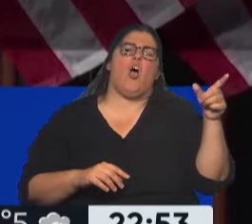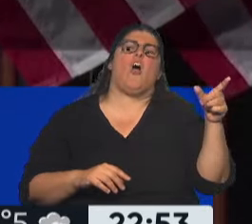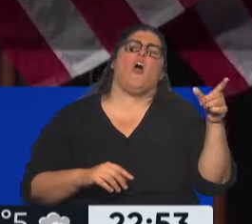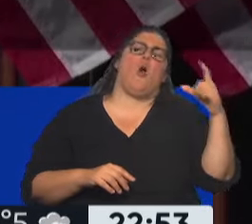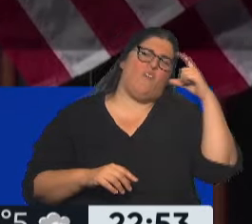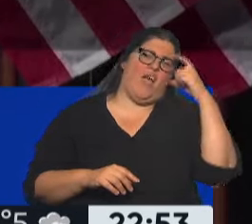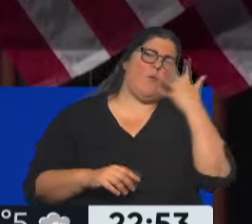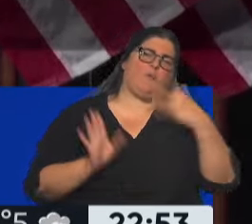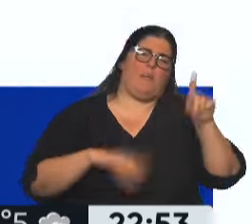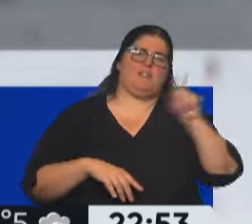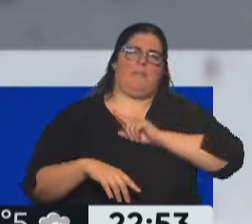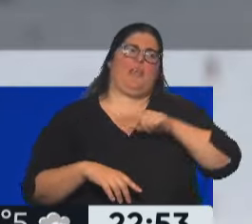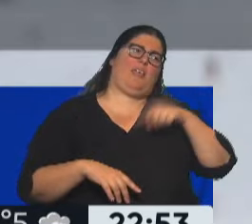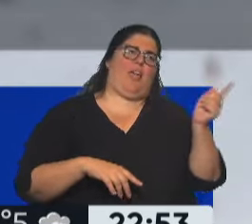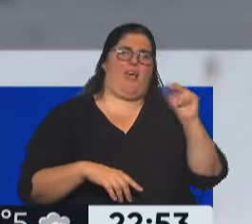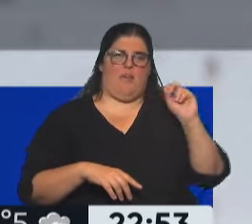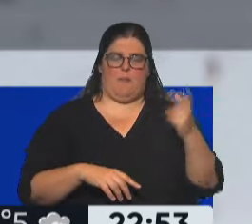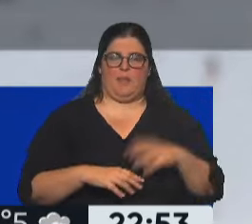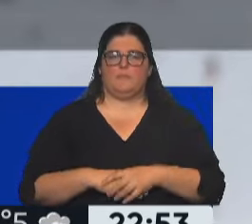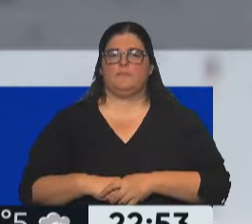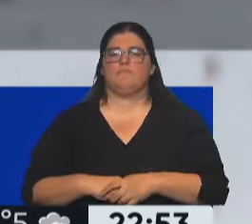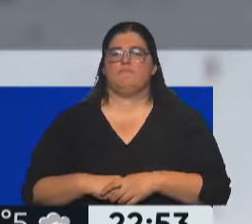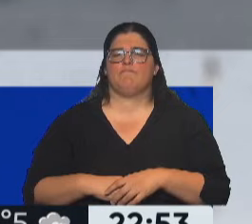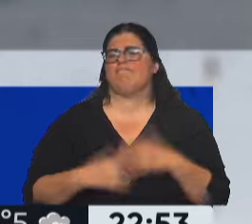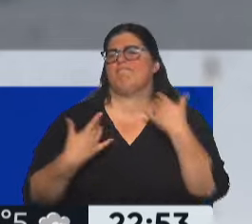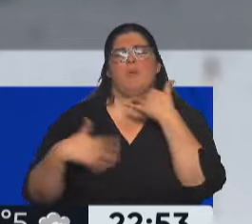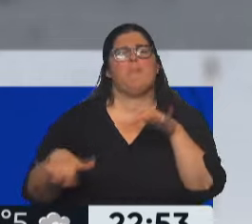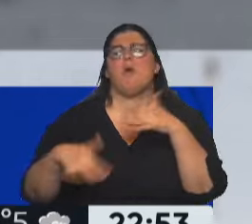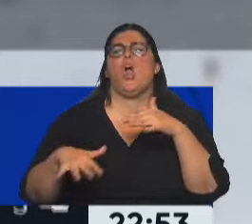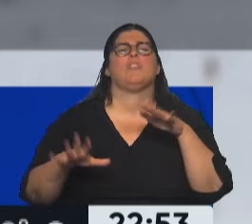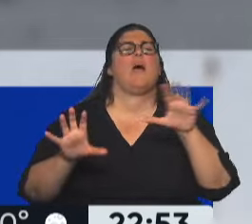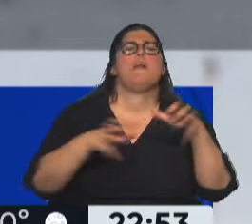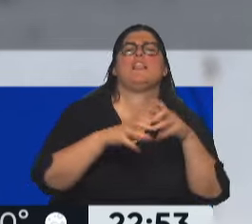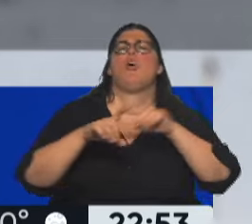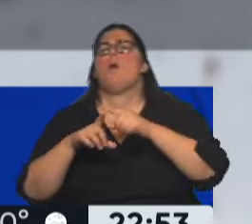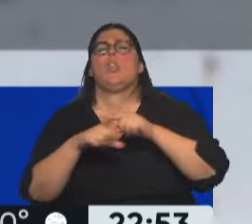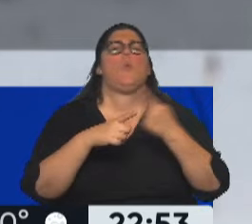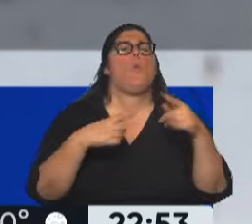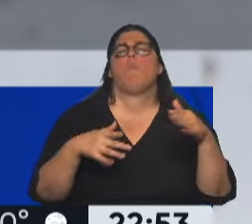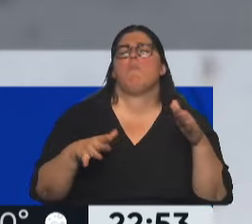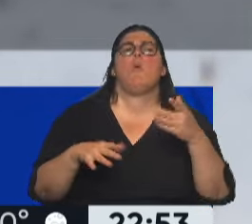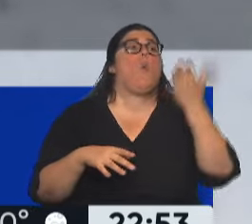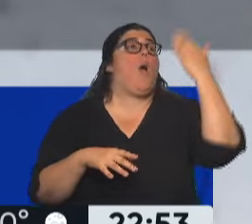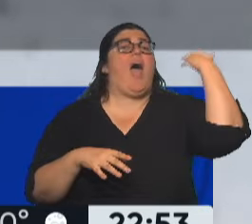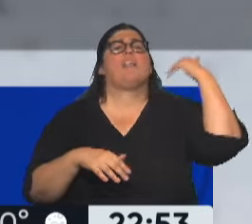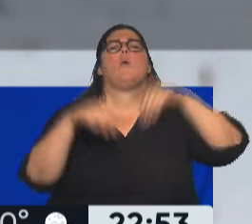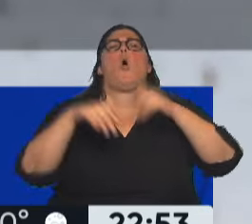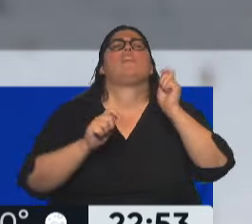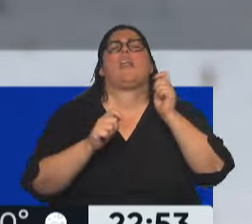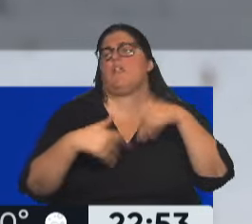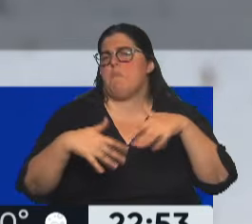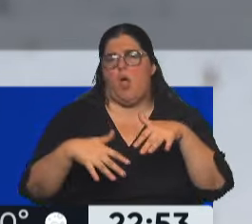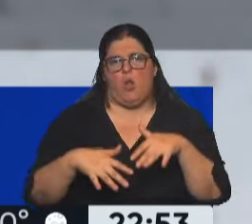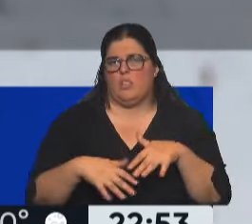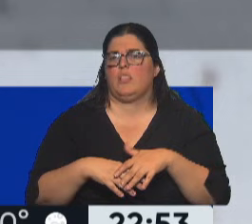believe it No matter your Party No matter Who you voted for last time